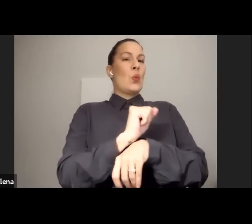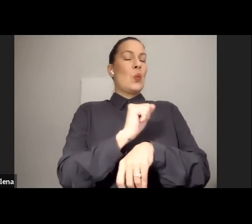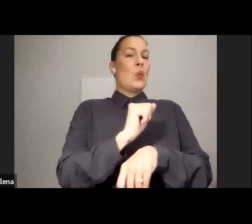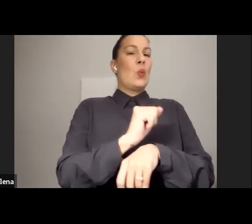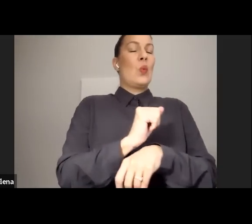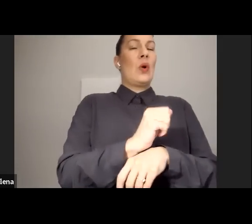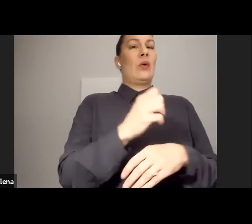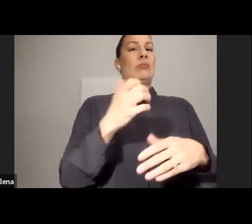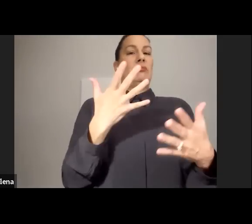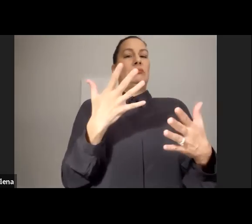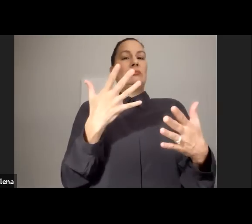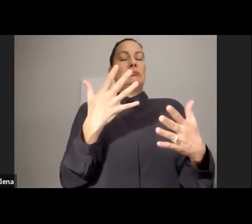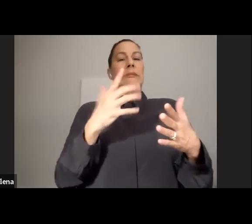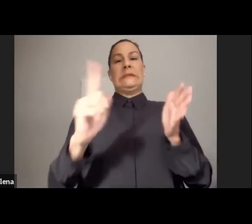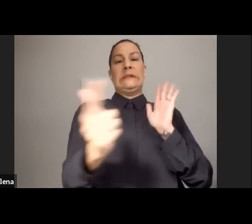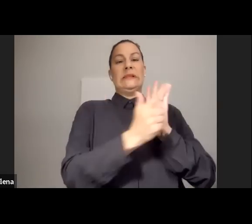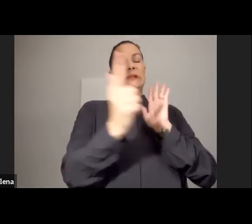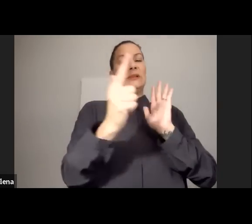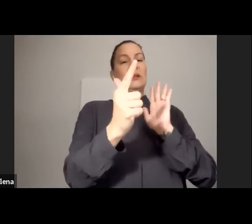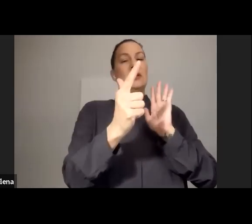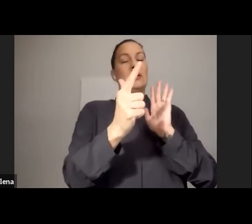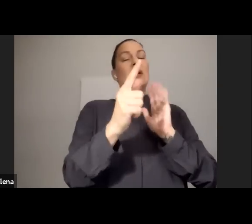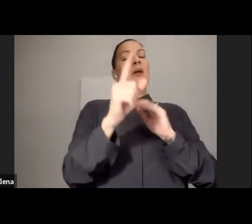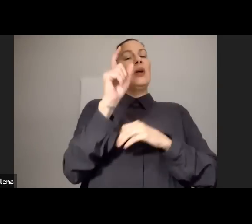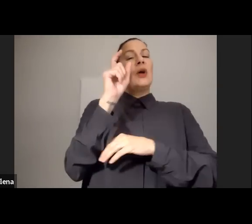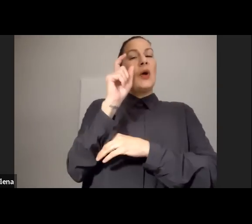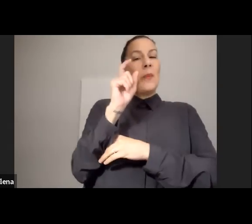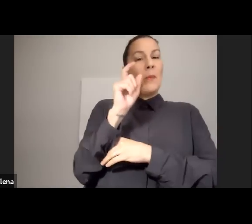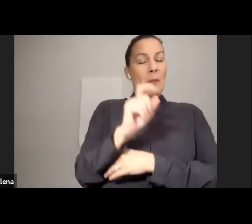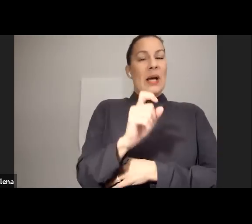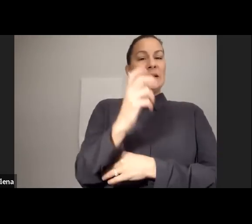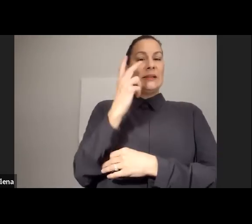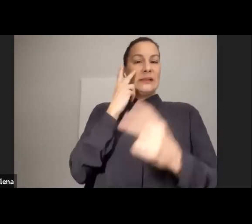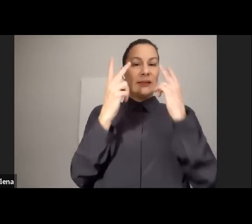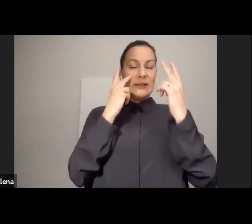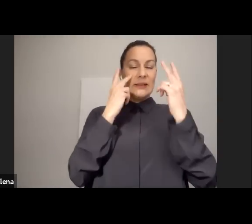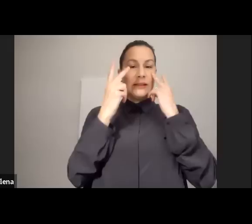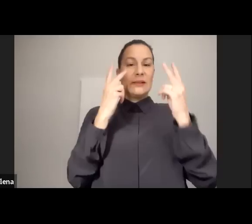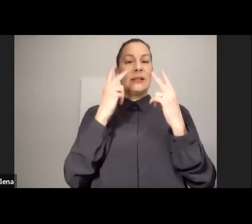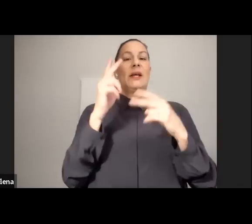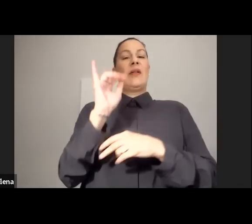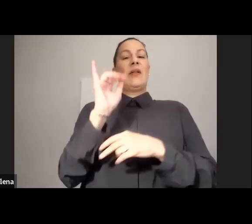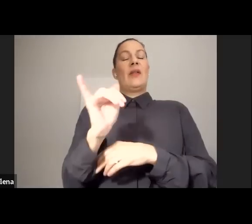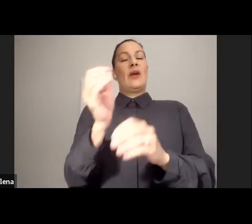the criminalization of poverty, the criminalization of gender nonconformity, the